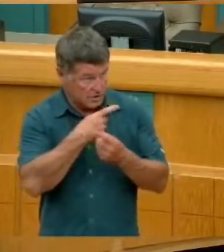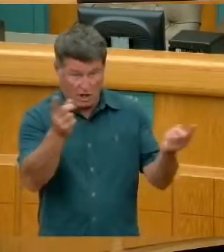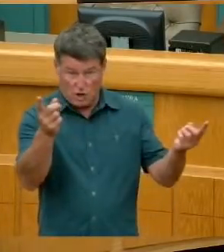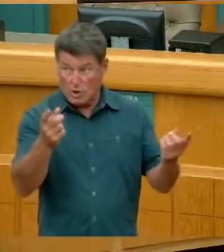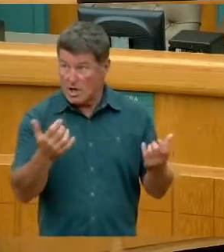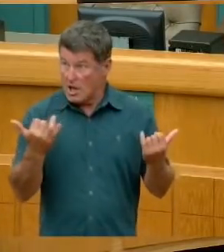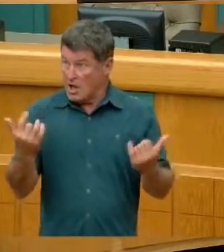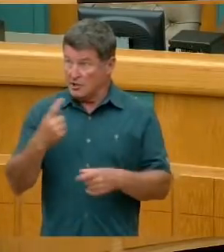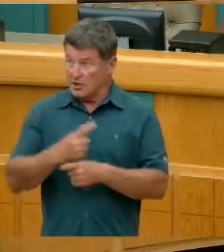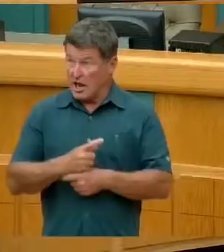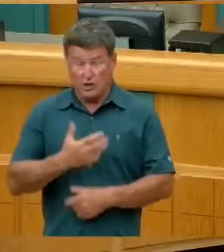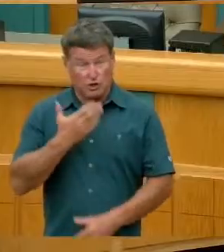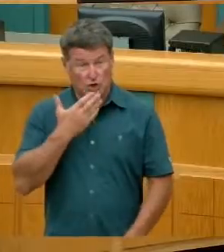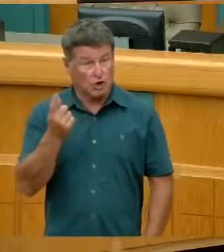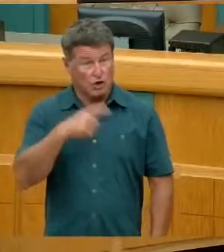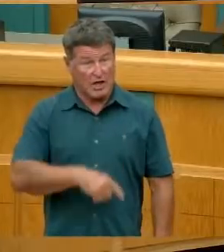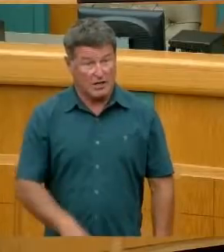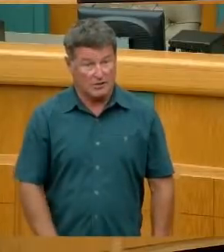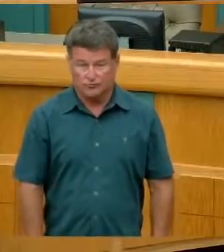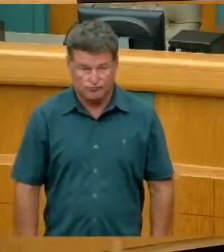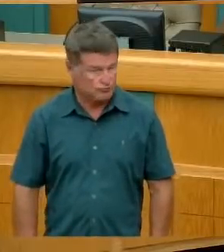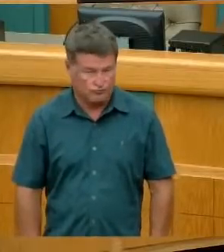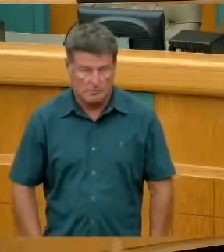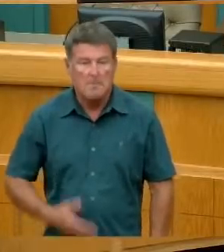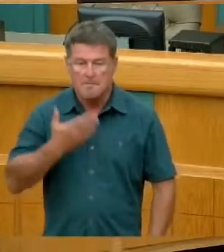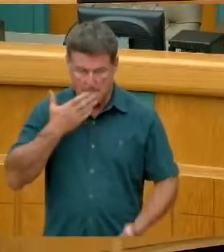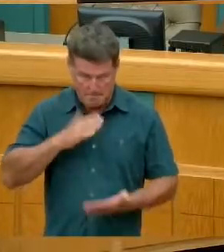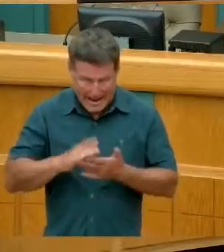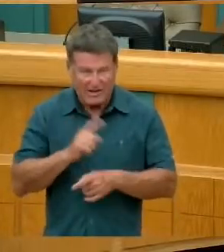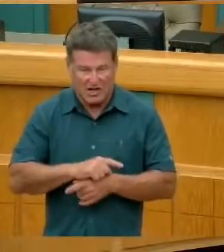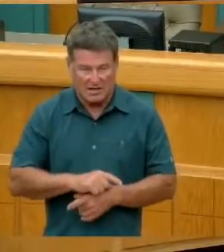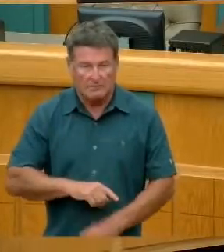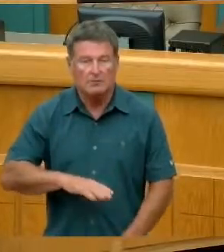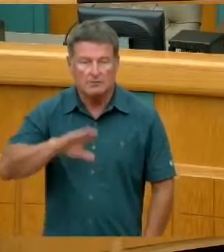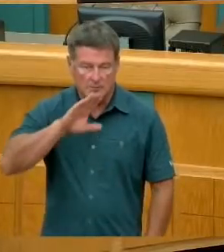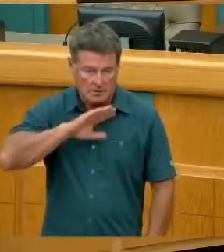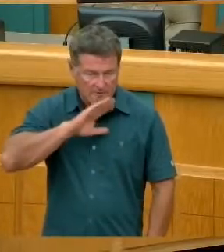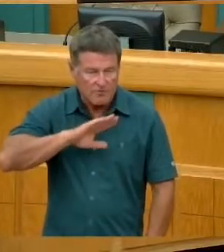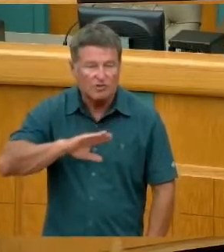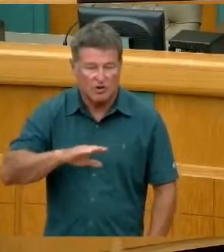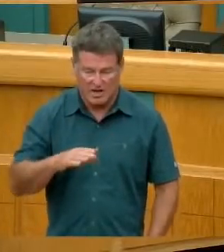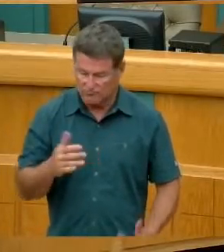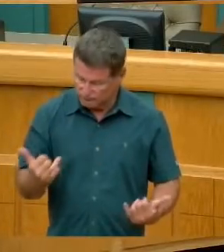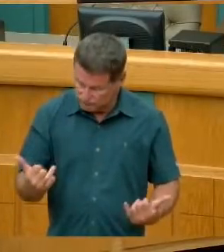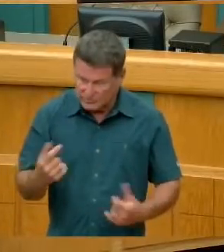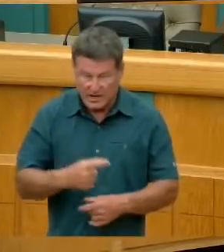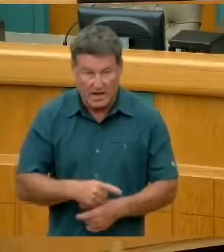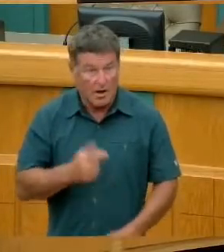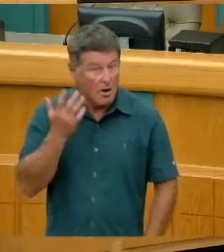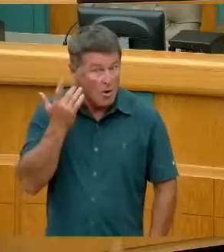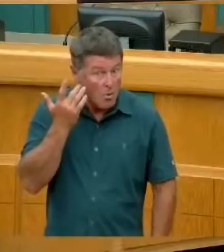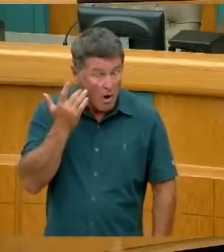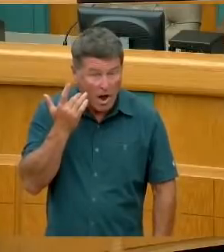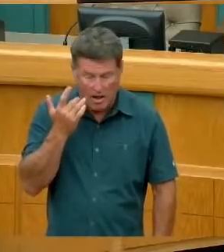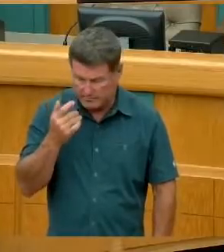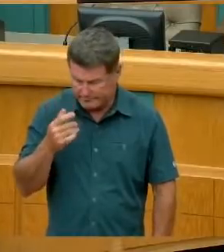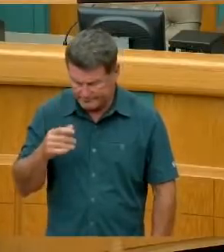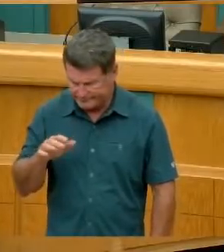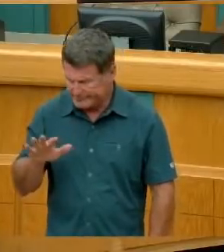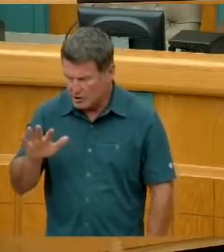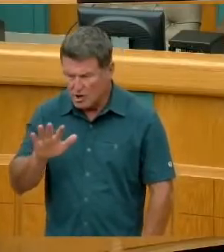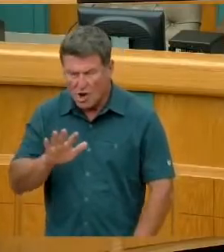is another bad day. It's a frustrating day because earlier this